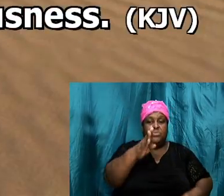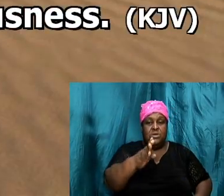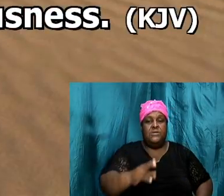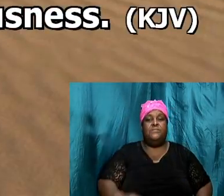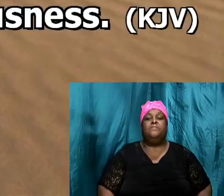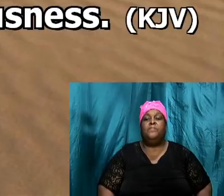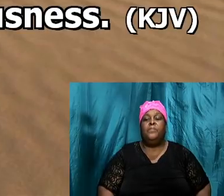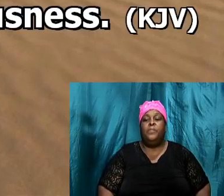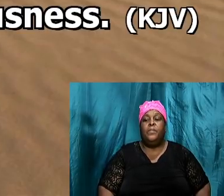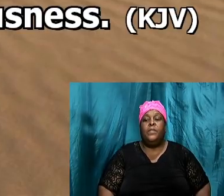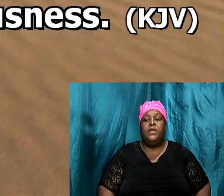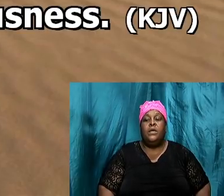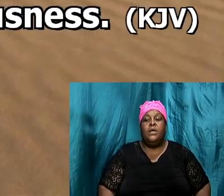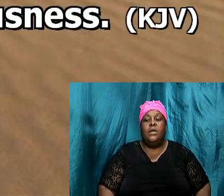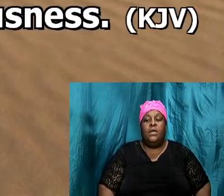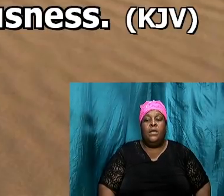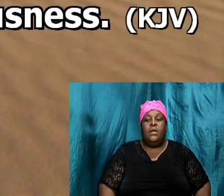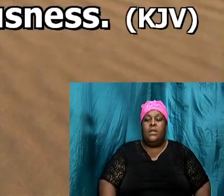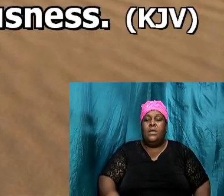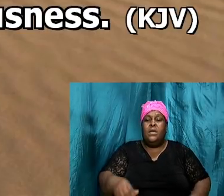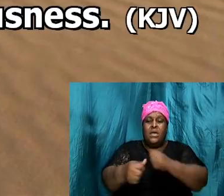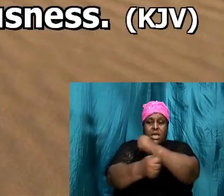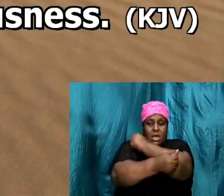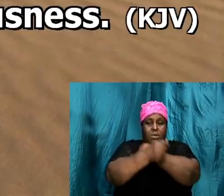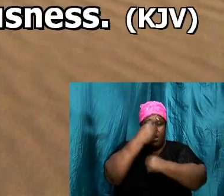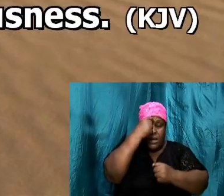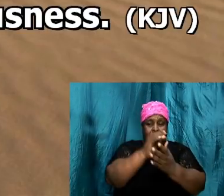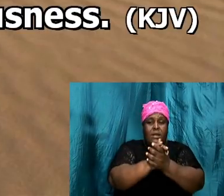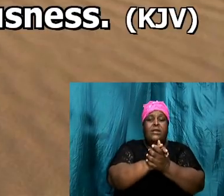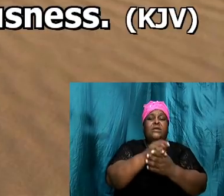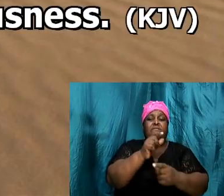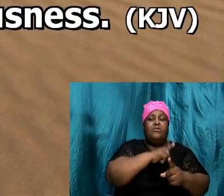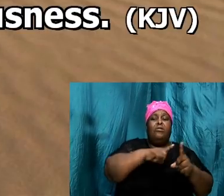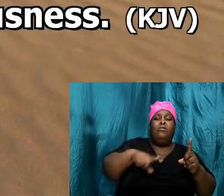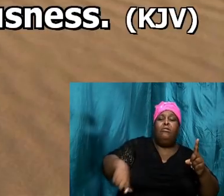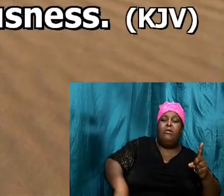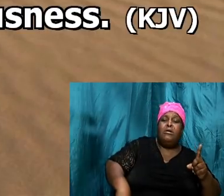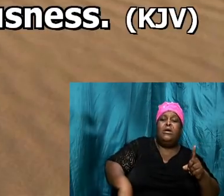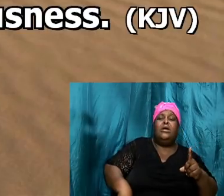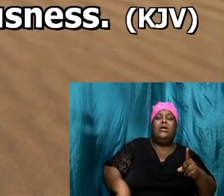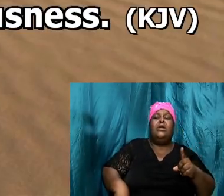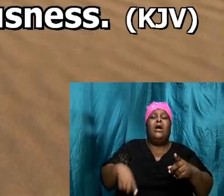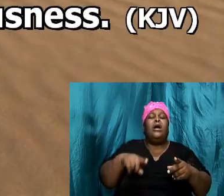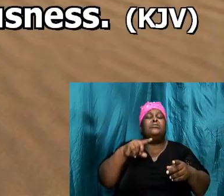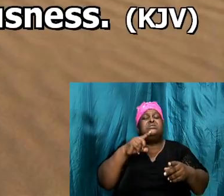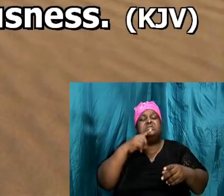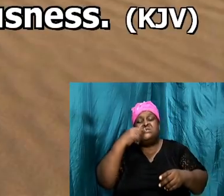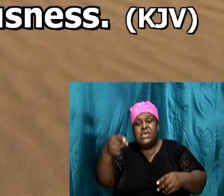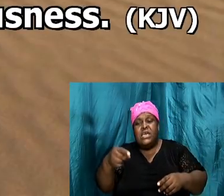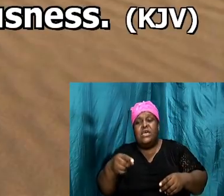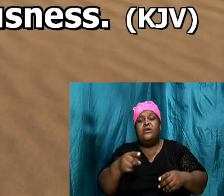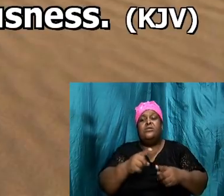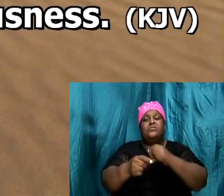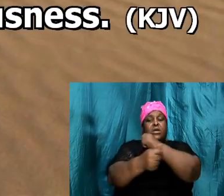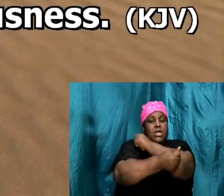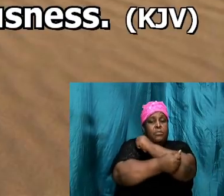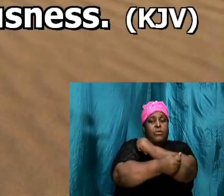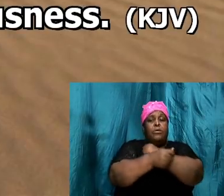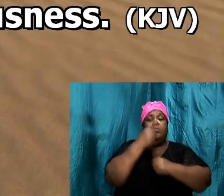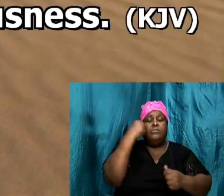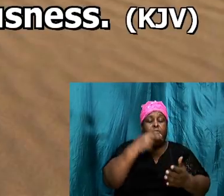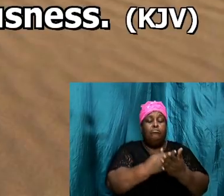And he believed in the Lord, and he counted to him for righteousness.